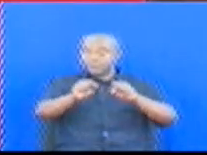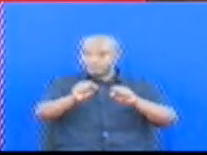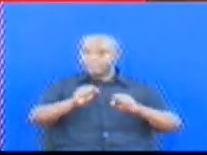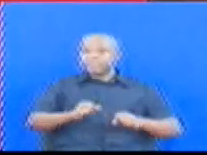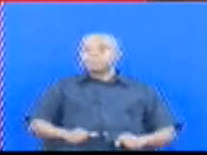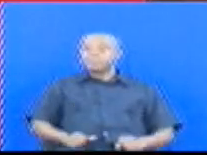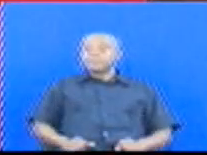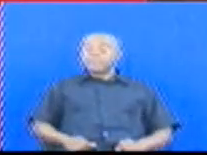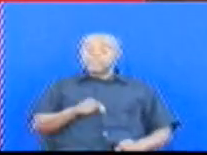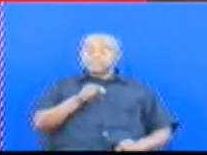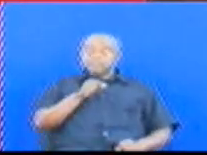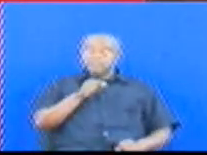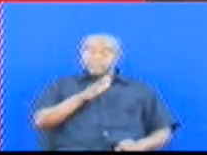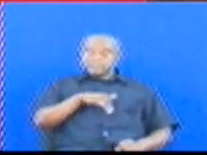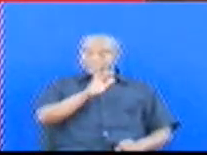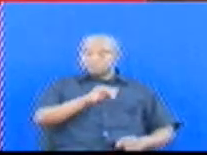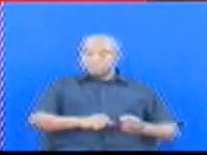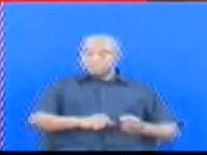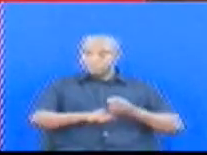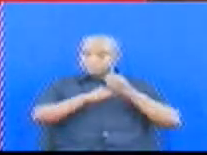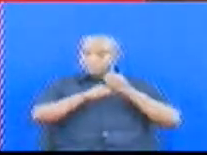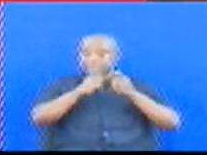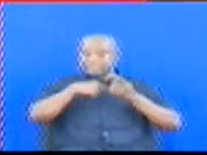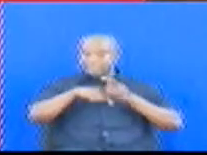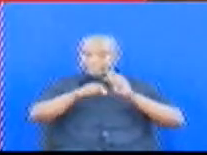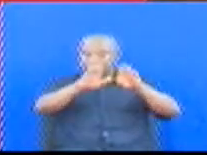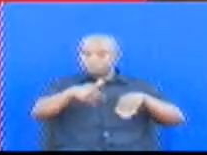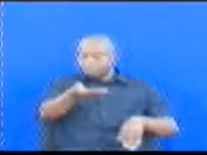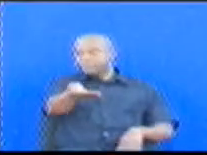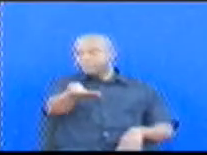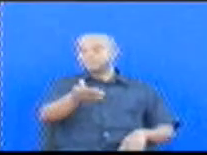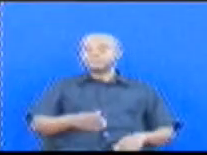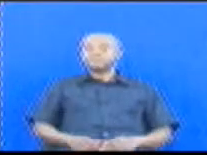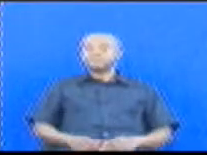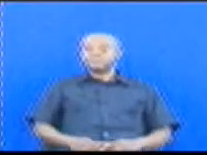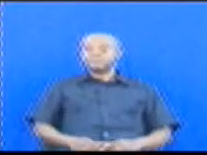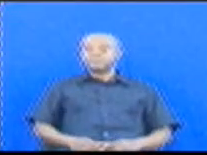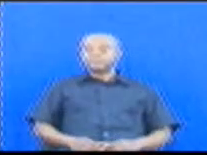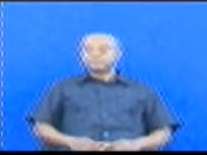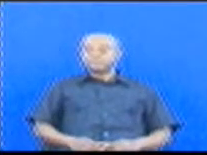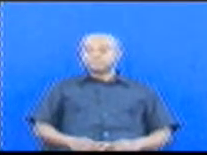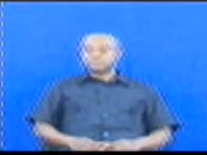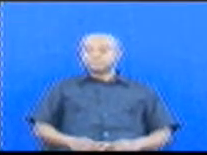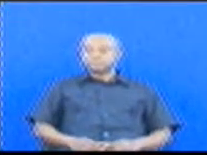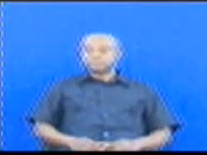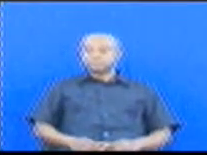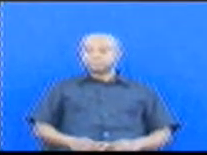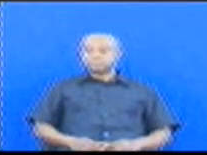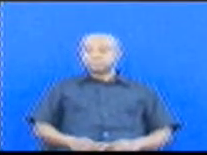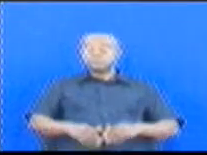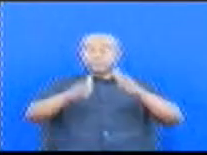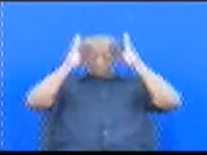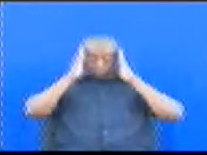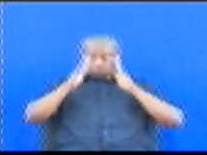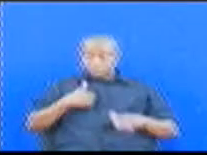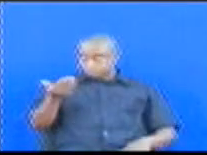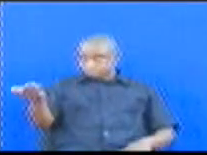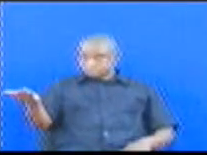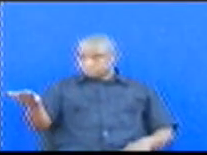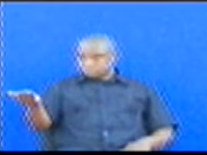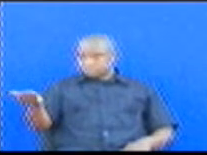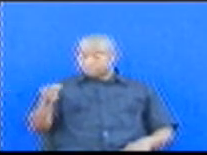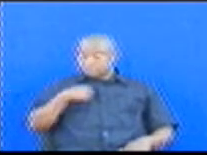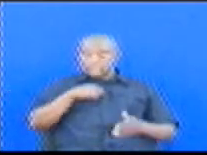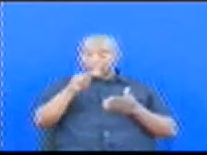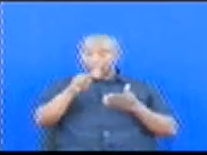rendering support services to the National Assembly. Mheshimiwa Salome Makamba, Mheshimiwa Bunge ametusomea